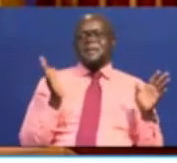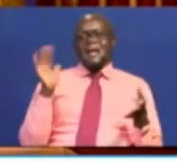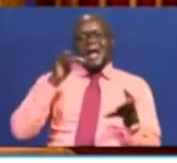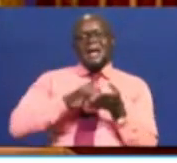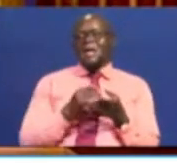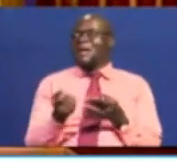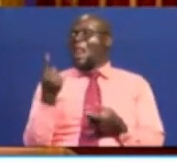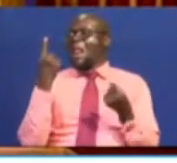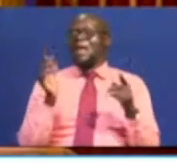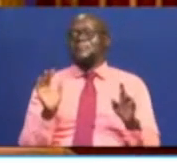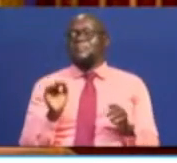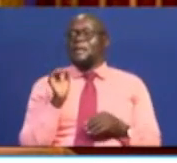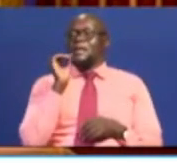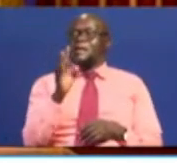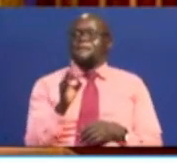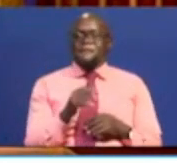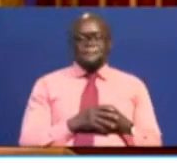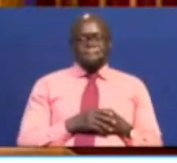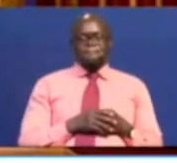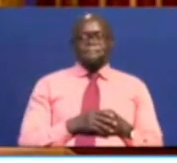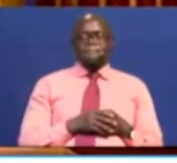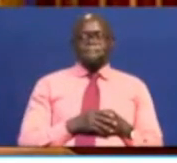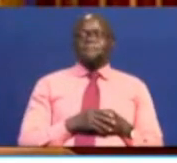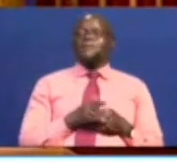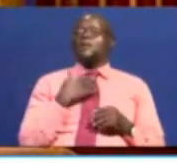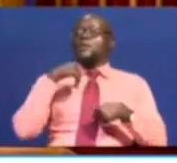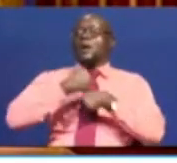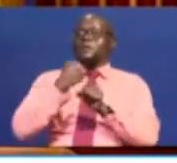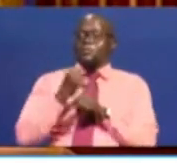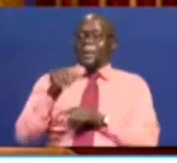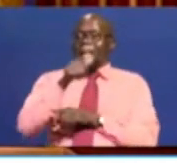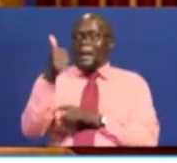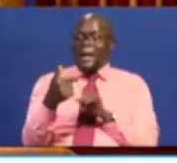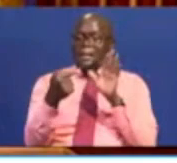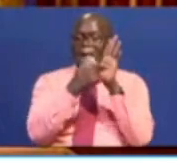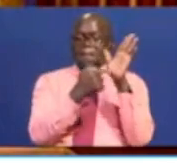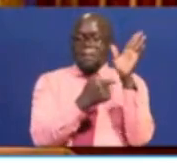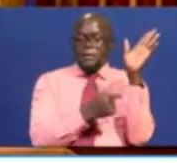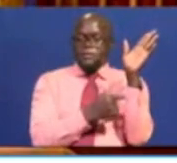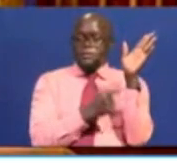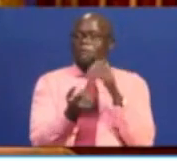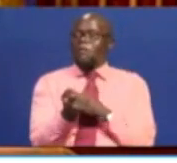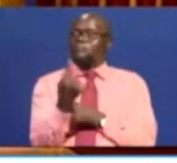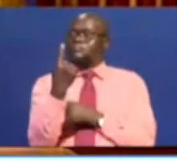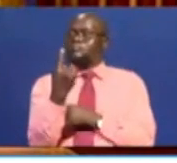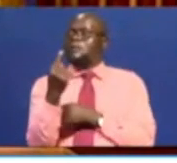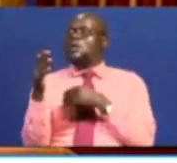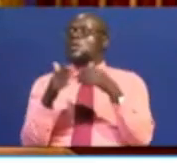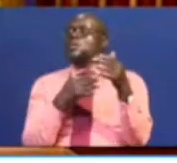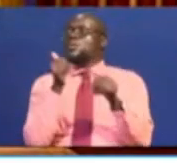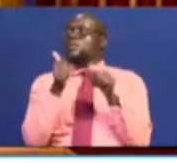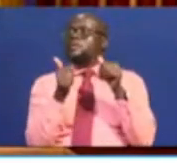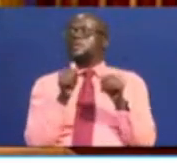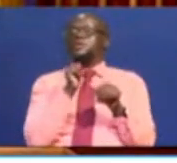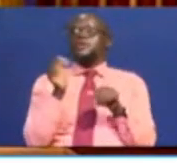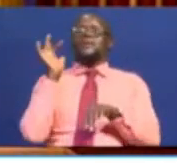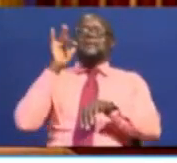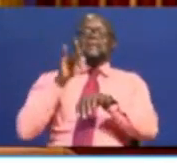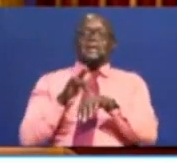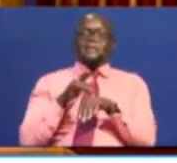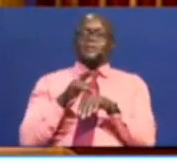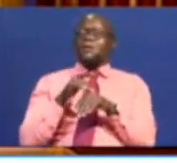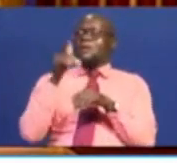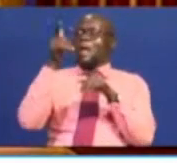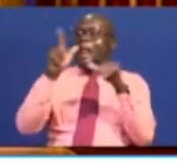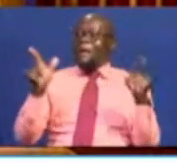Okay? Now, if you're going to make another point of order, which is not touching on